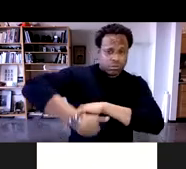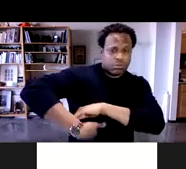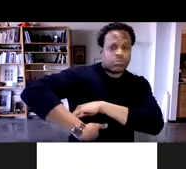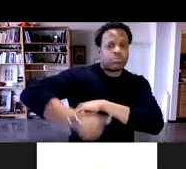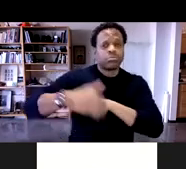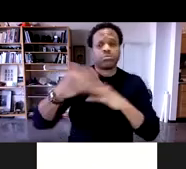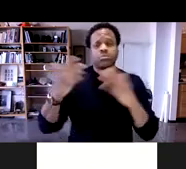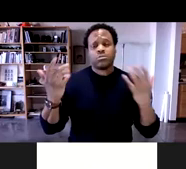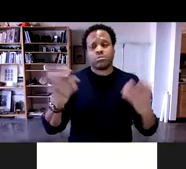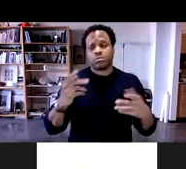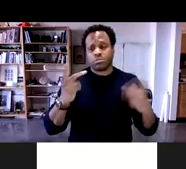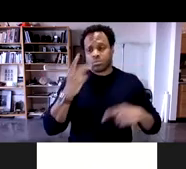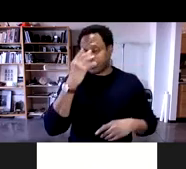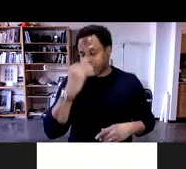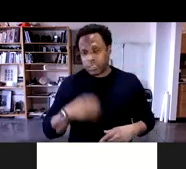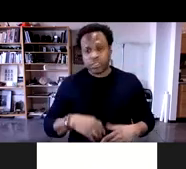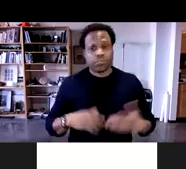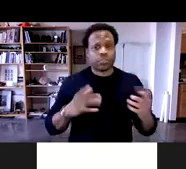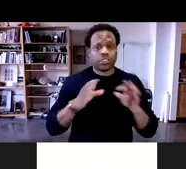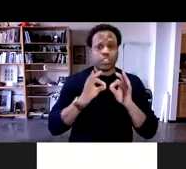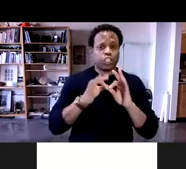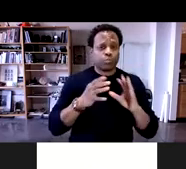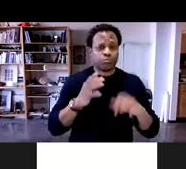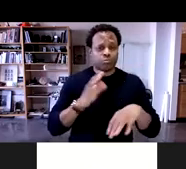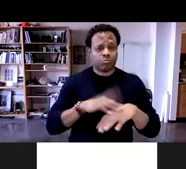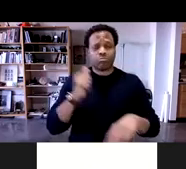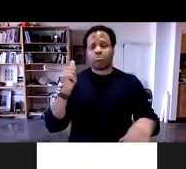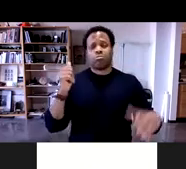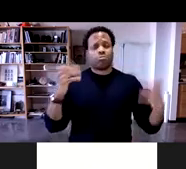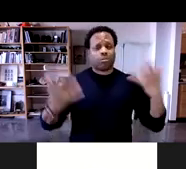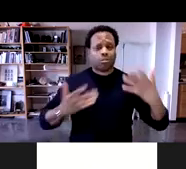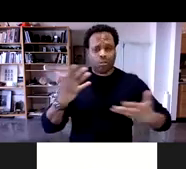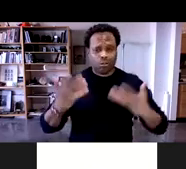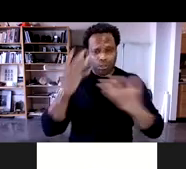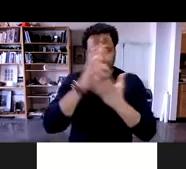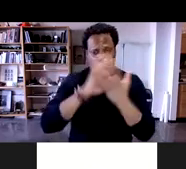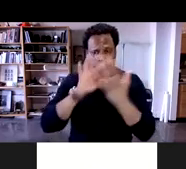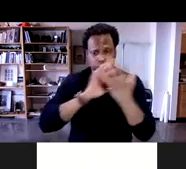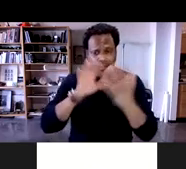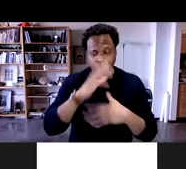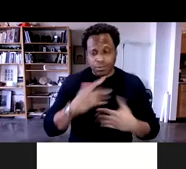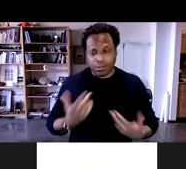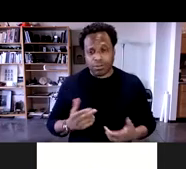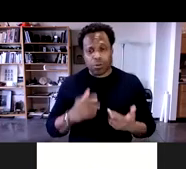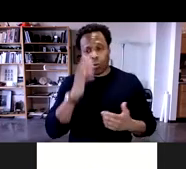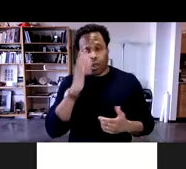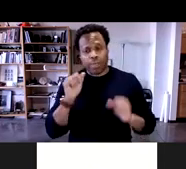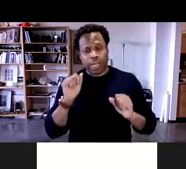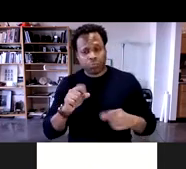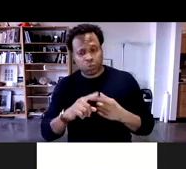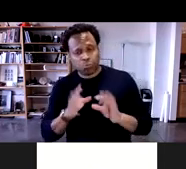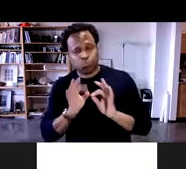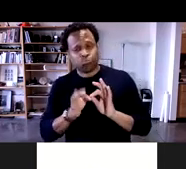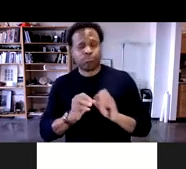It could be late hours, like into the middle of the night, and people are sleeping, and they call